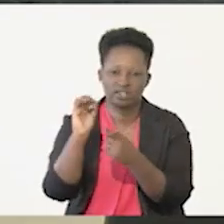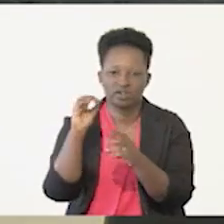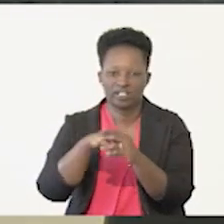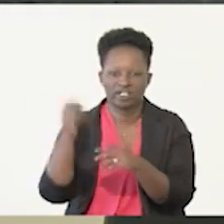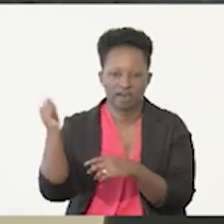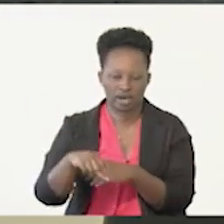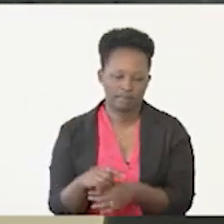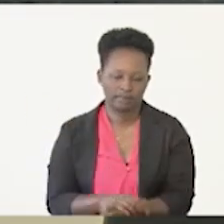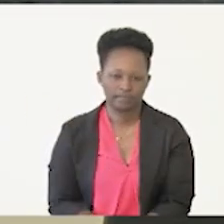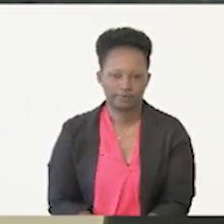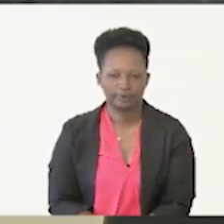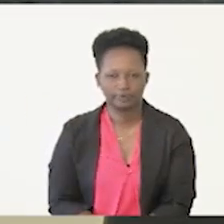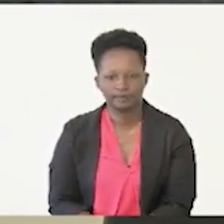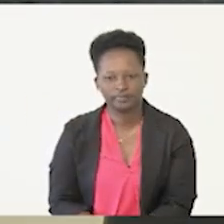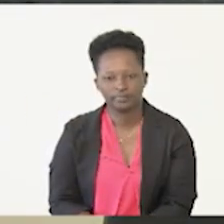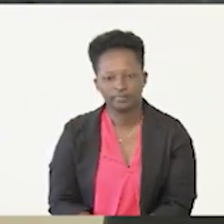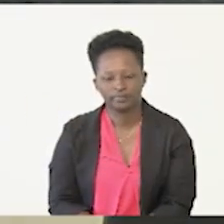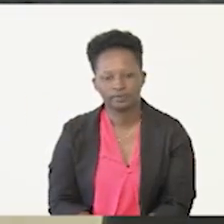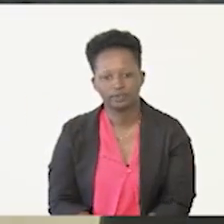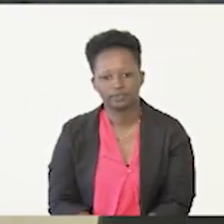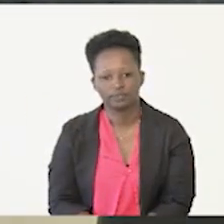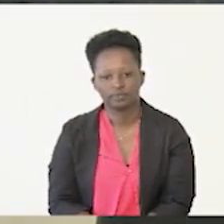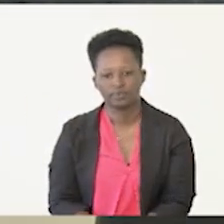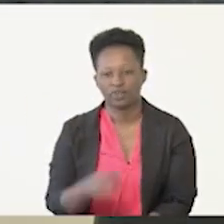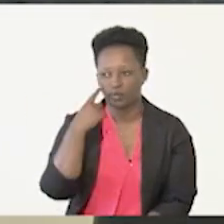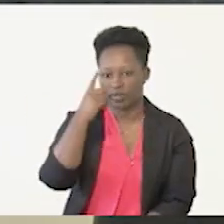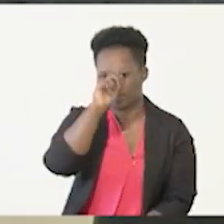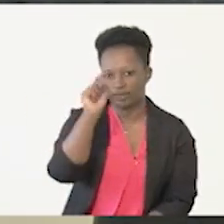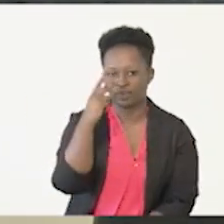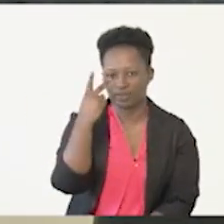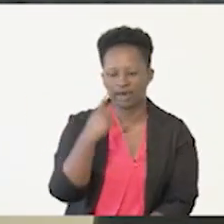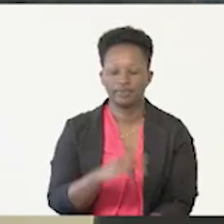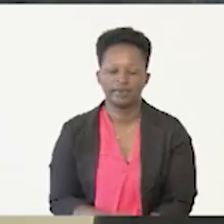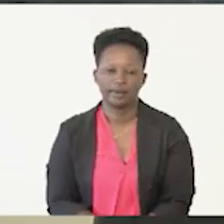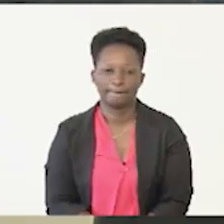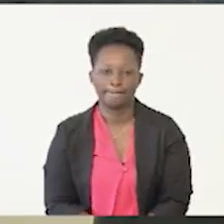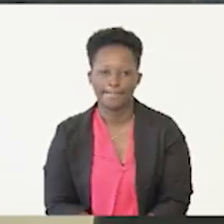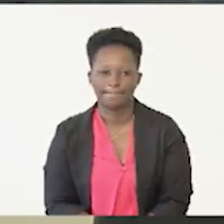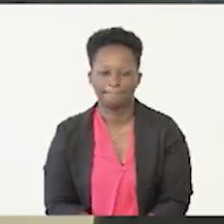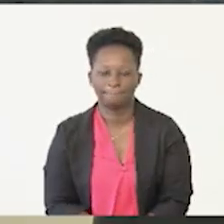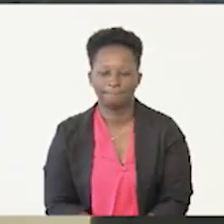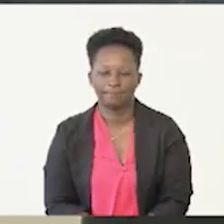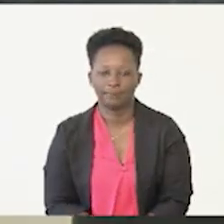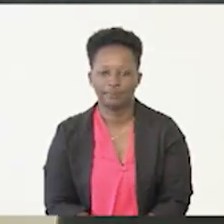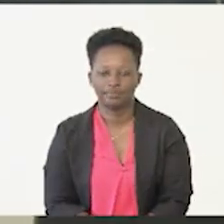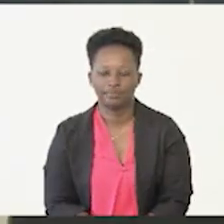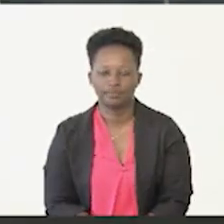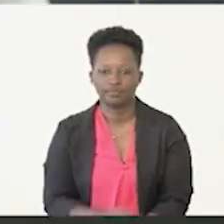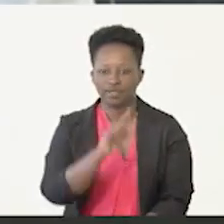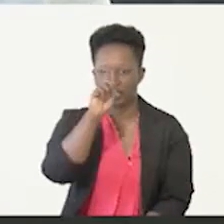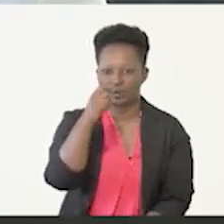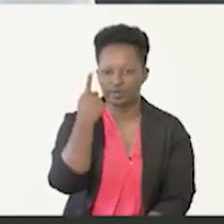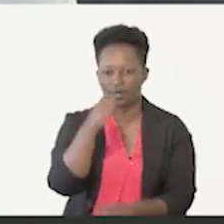comes this way here. So let's go to our question 2. So that is question 1, which we